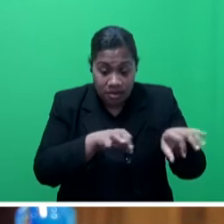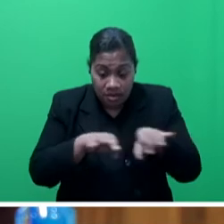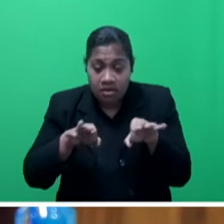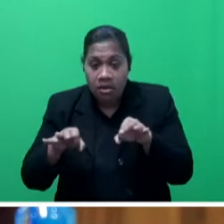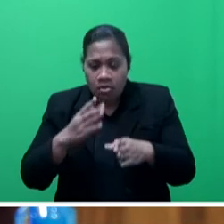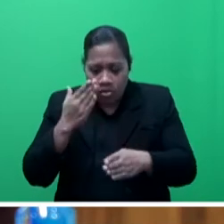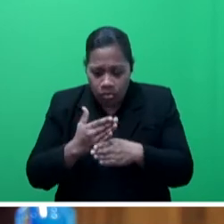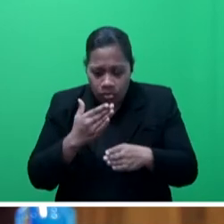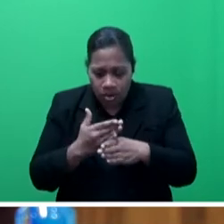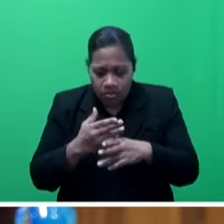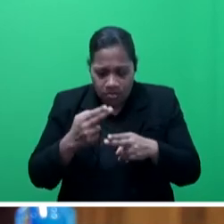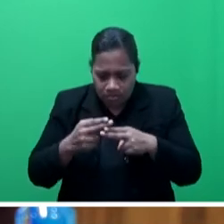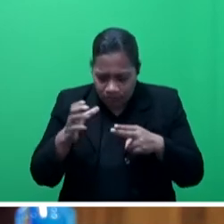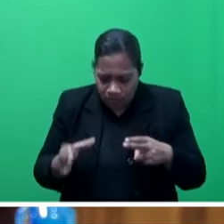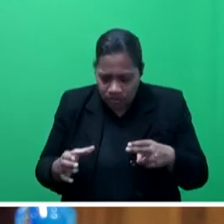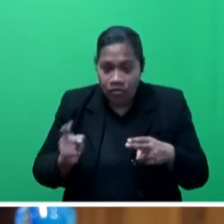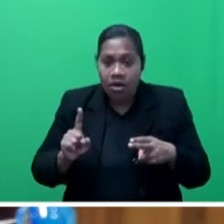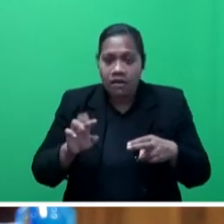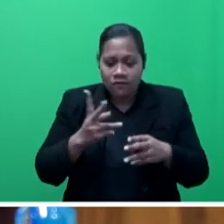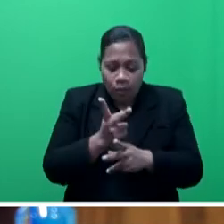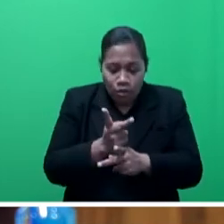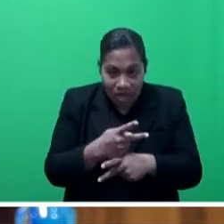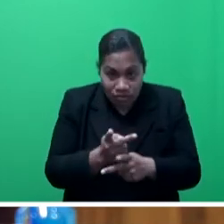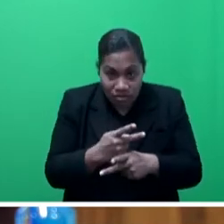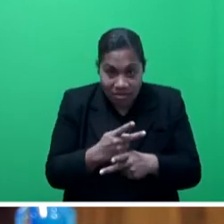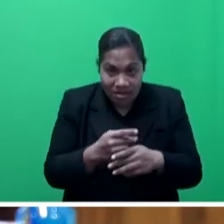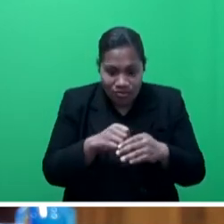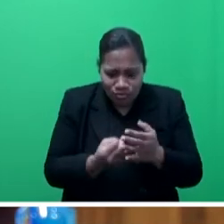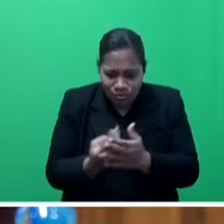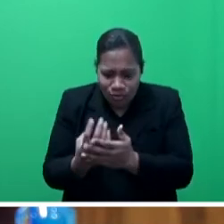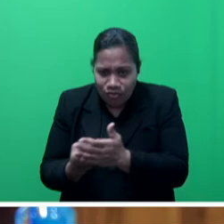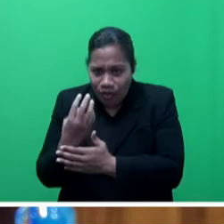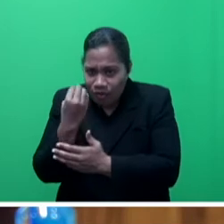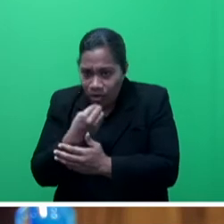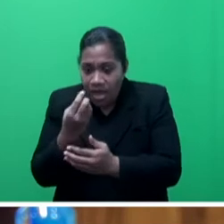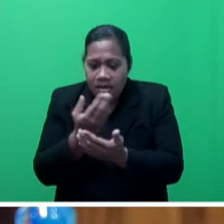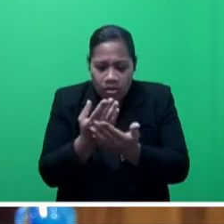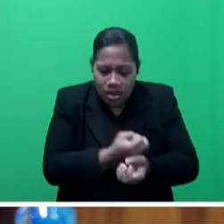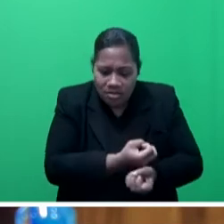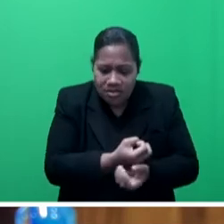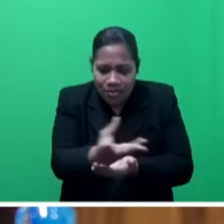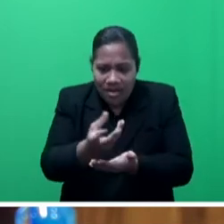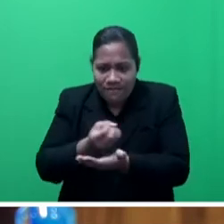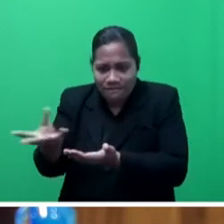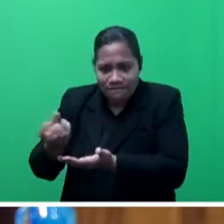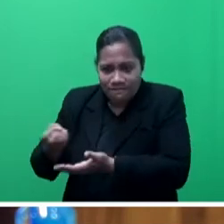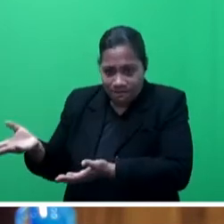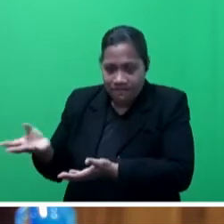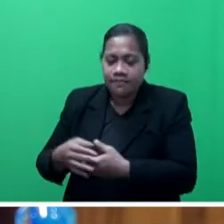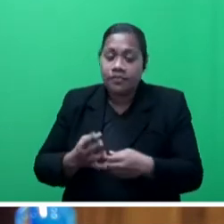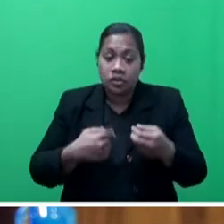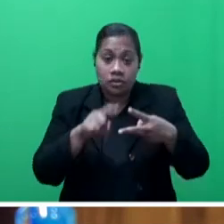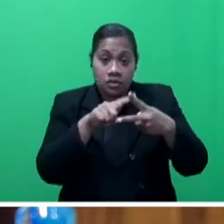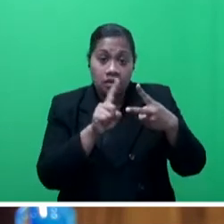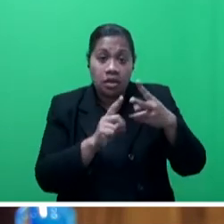with production and supply. Mr. Speaker, so the two programs that we